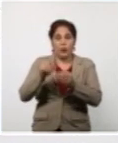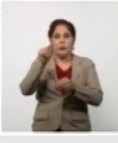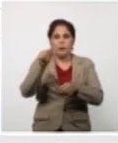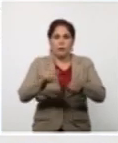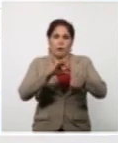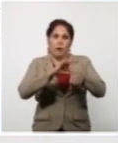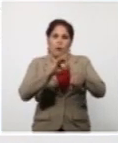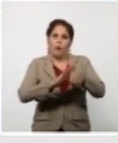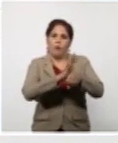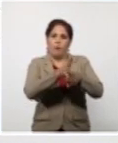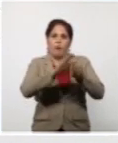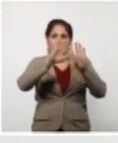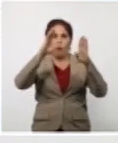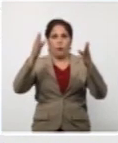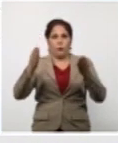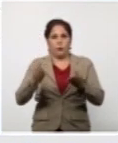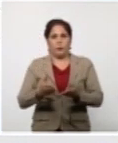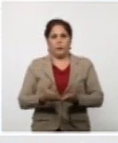representing